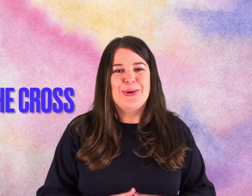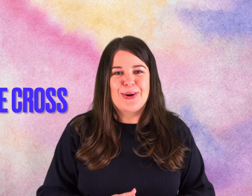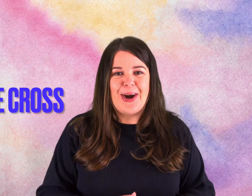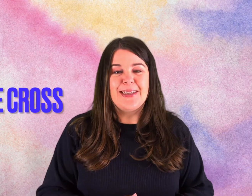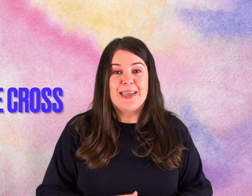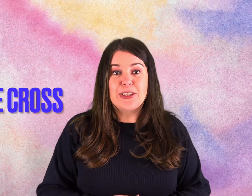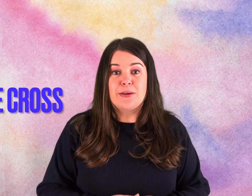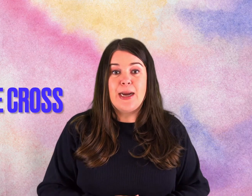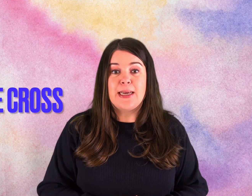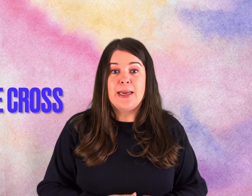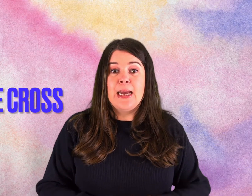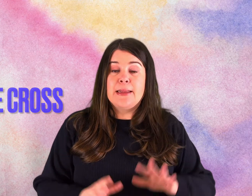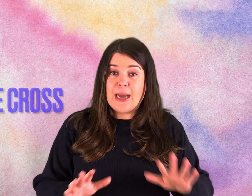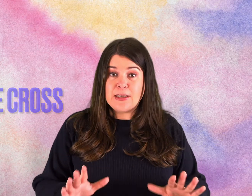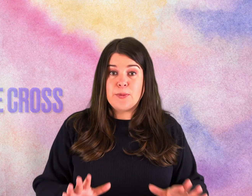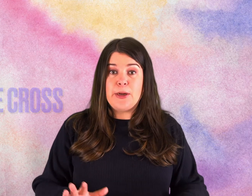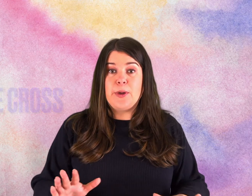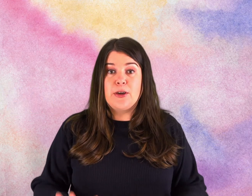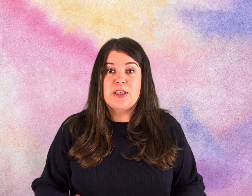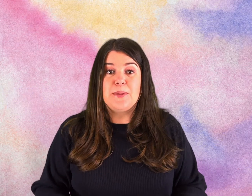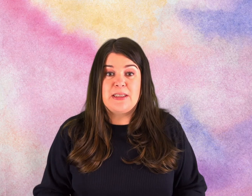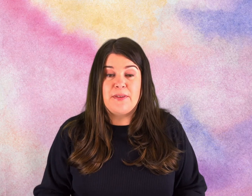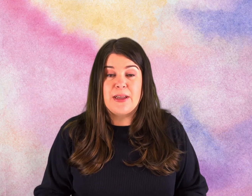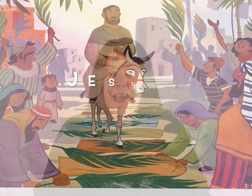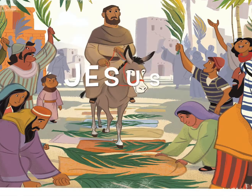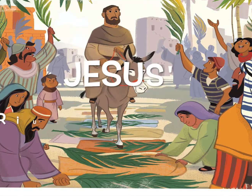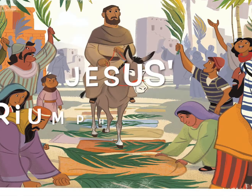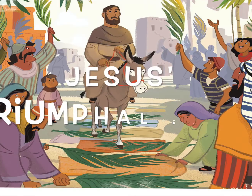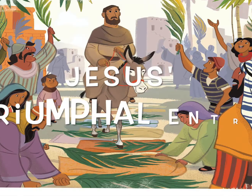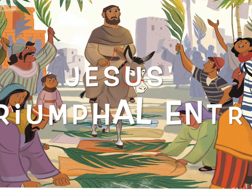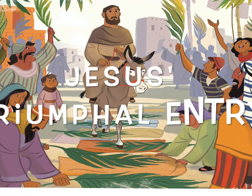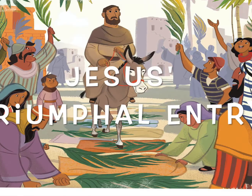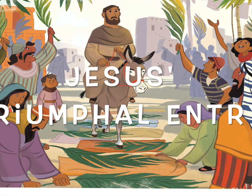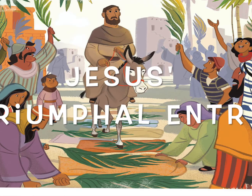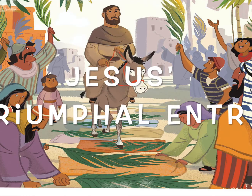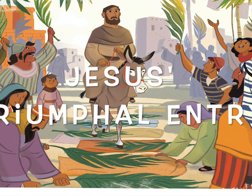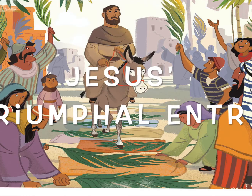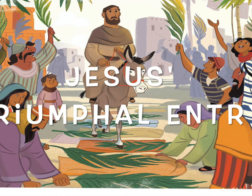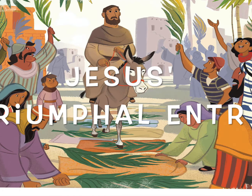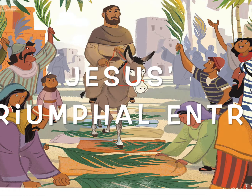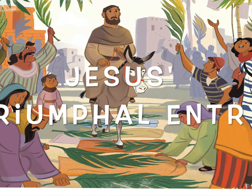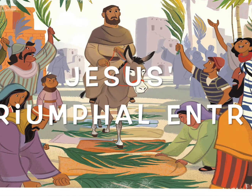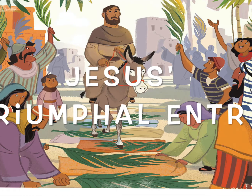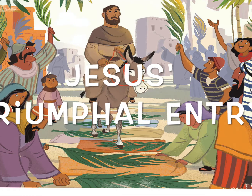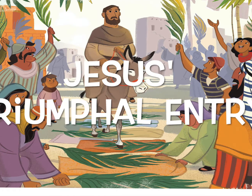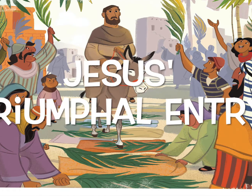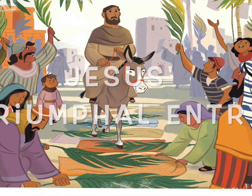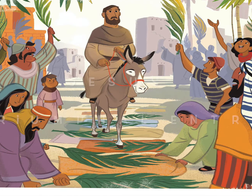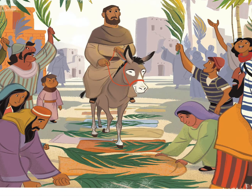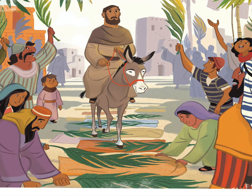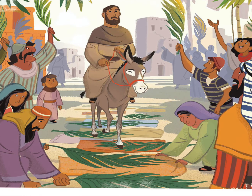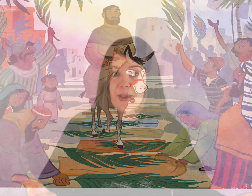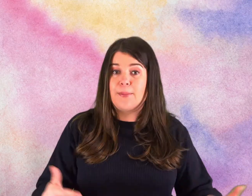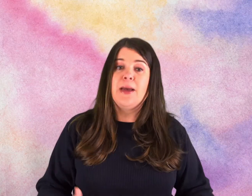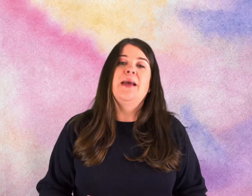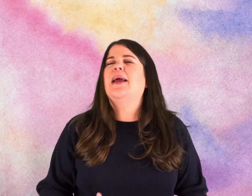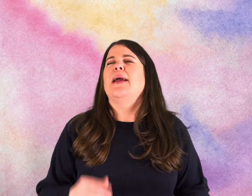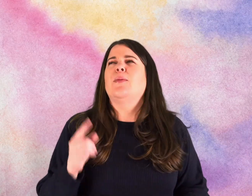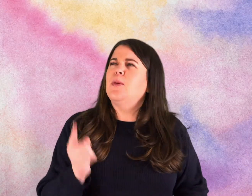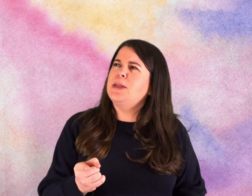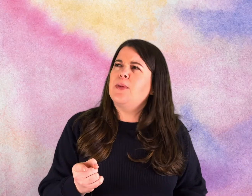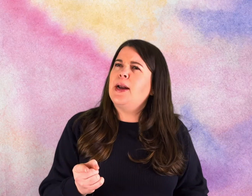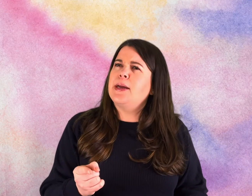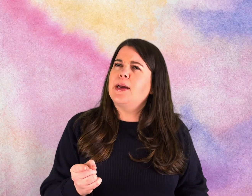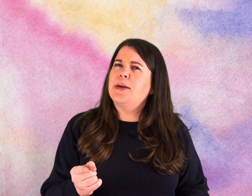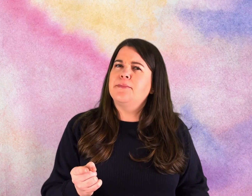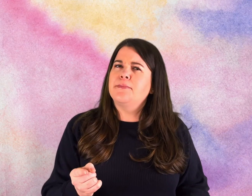to the cross. That's correct. And last week we looked specifically at Jesus's triumphal entry. So when Jesus entered Jerusalem, and